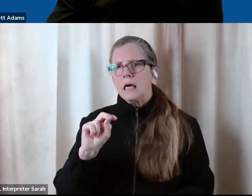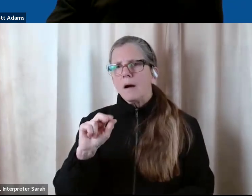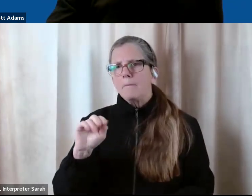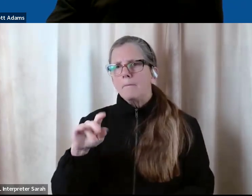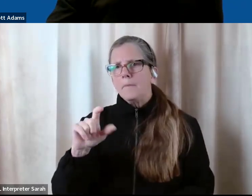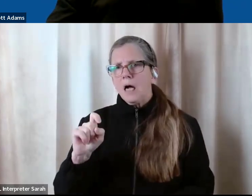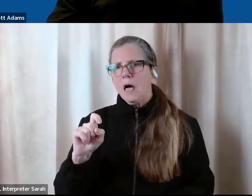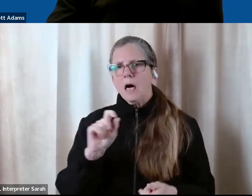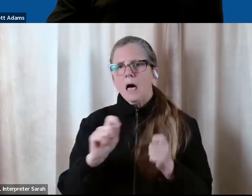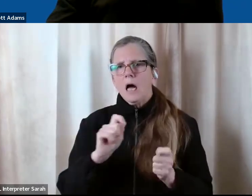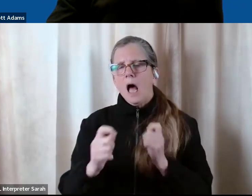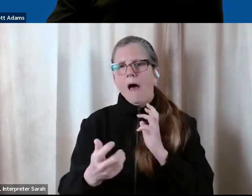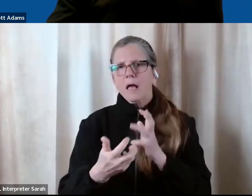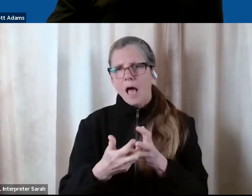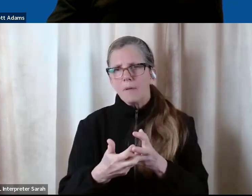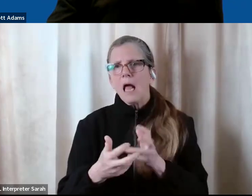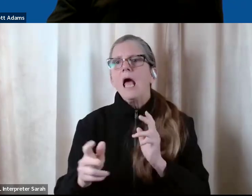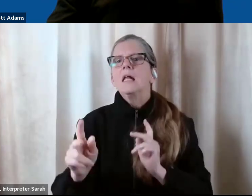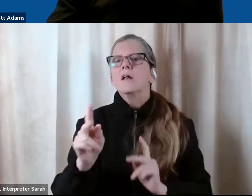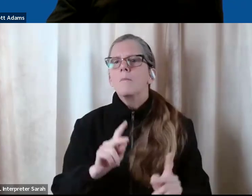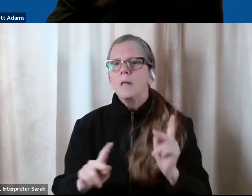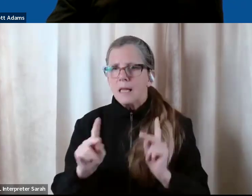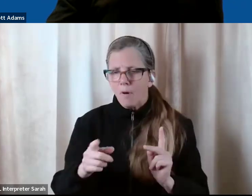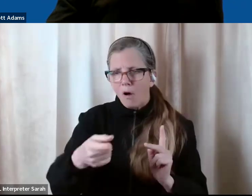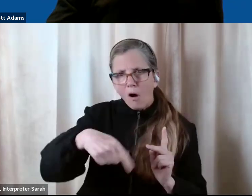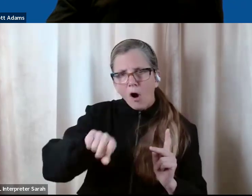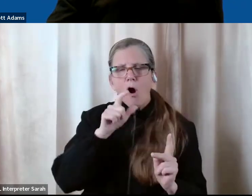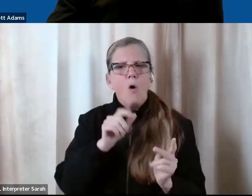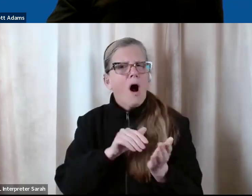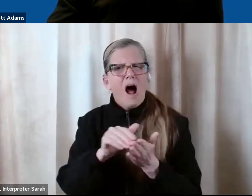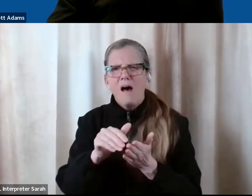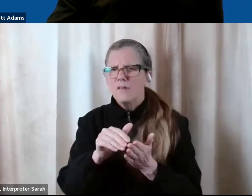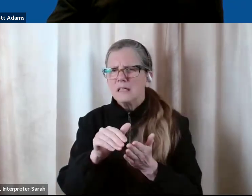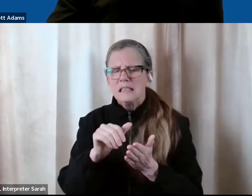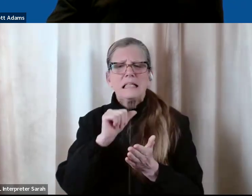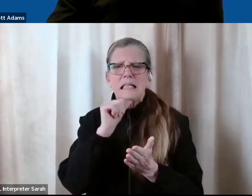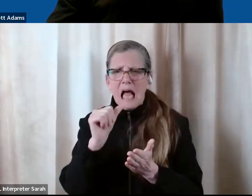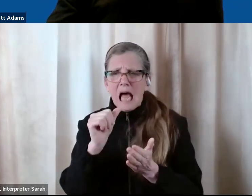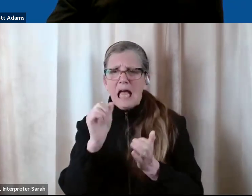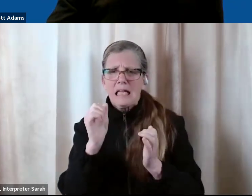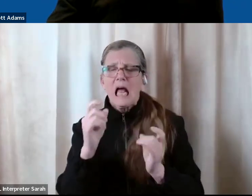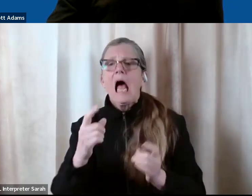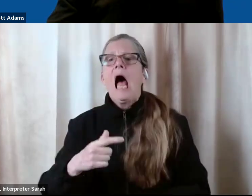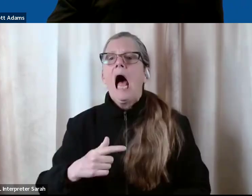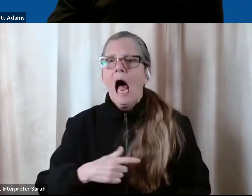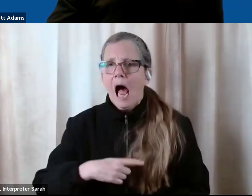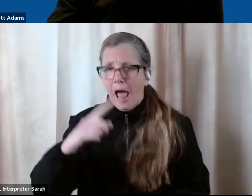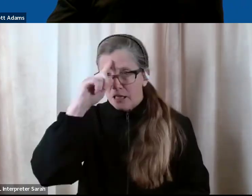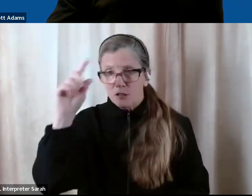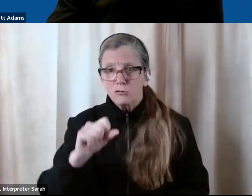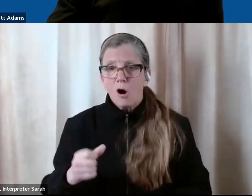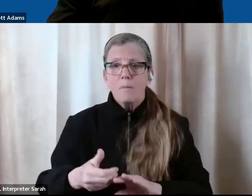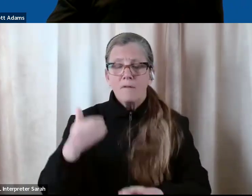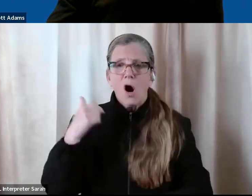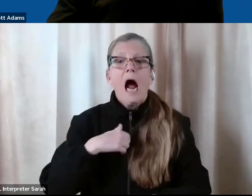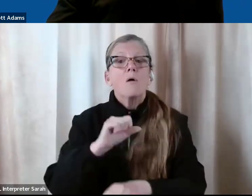populations that are often unadvocated for. The stroke survivor. I'm a stroke survivor. I work with stroke